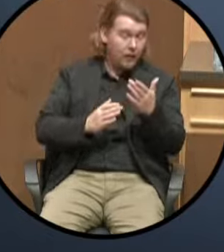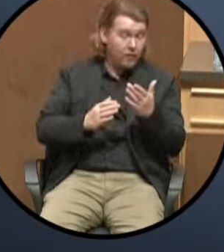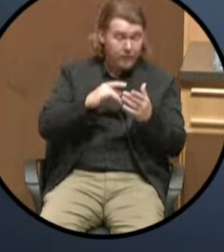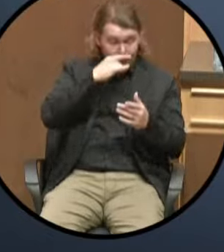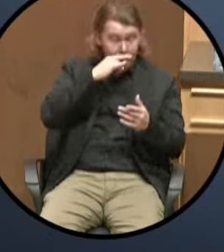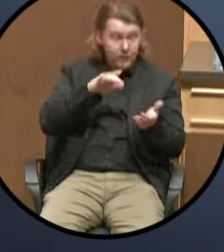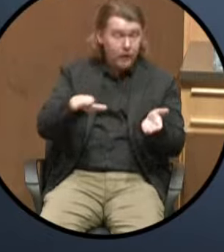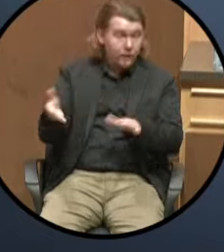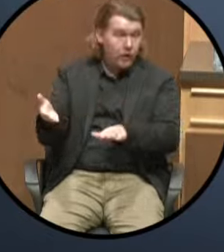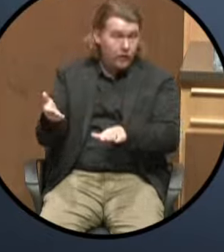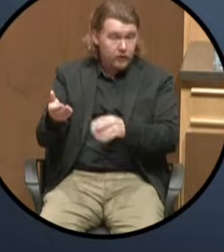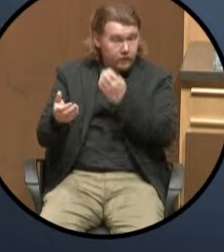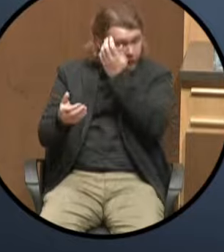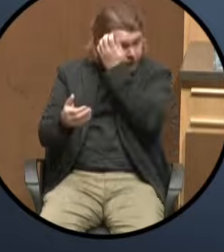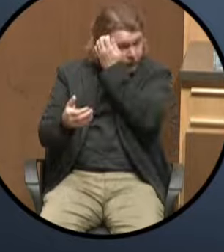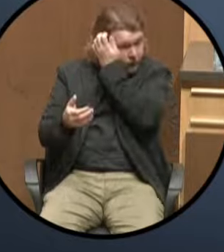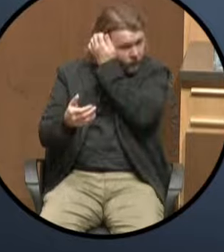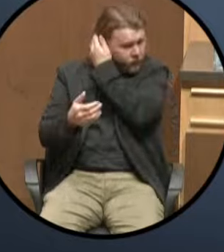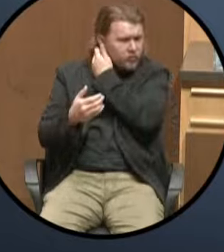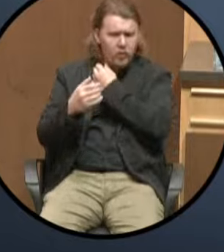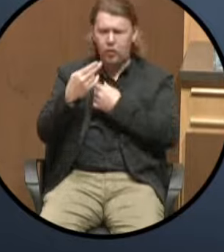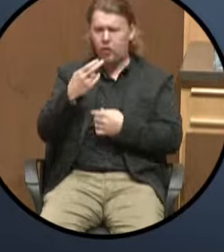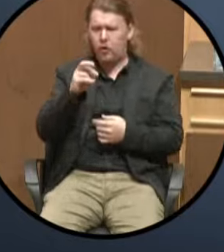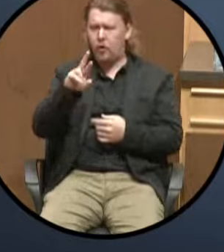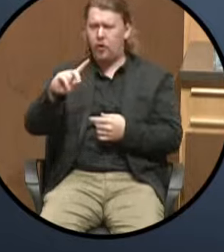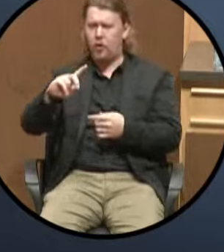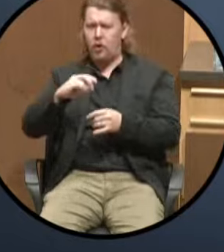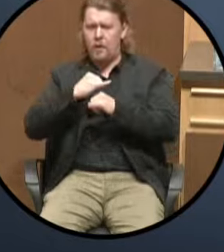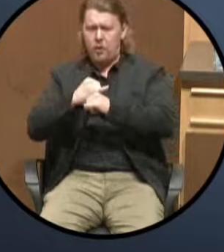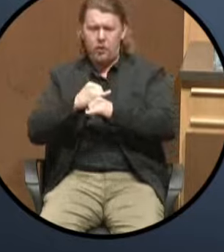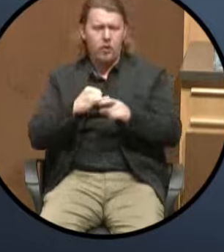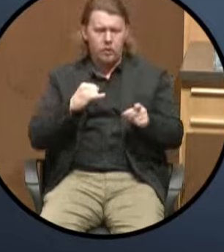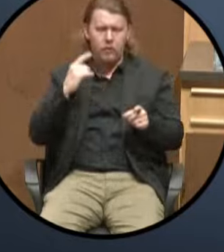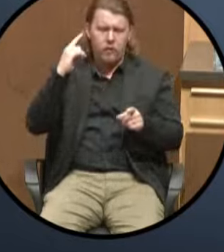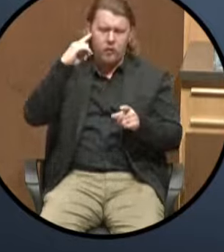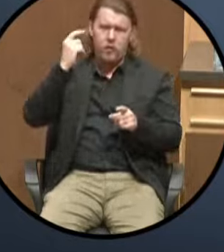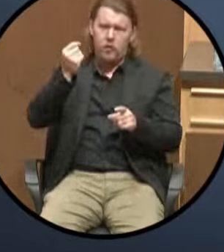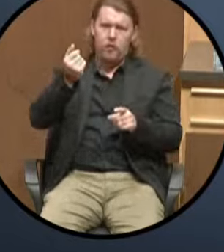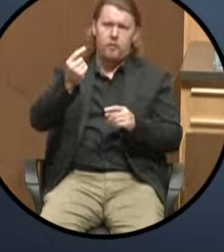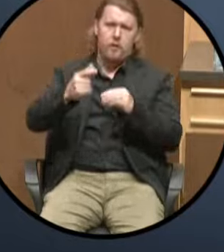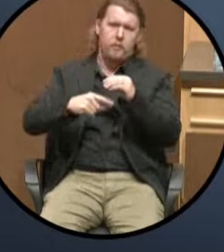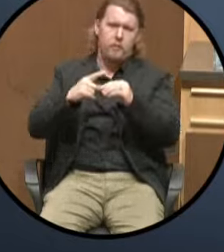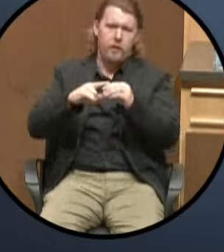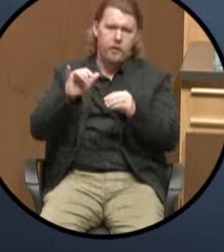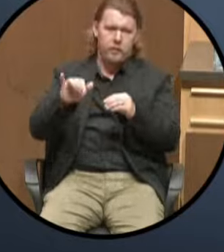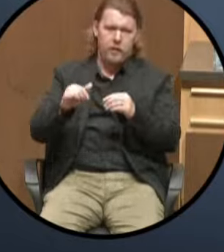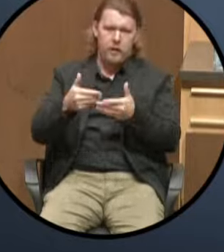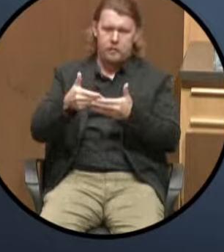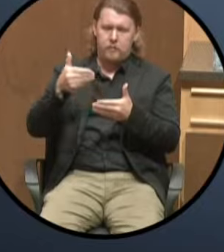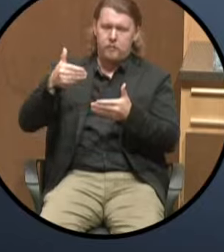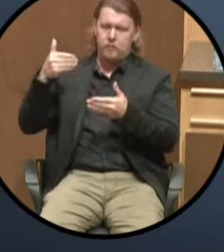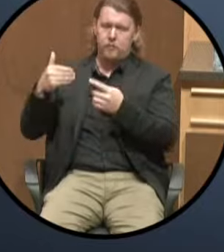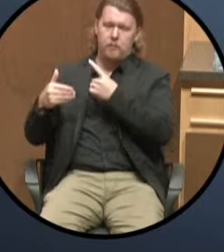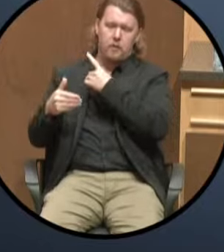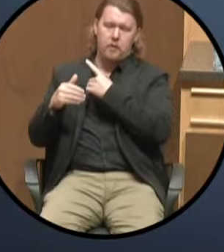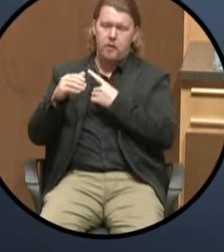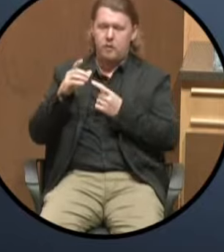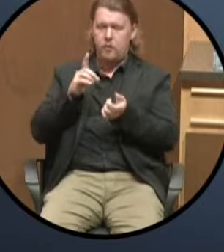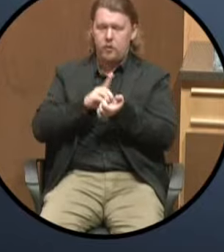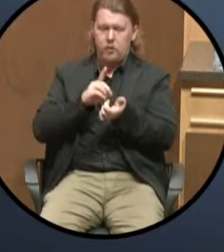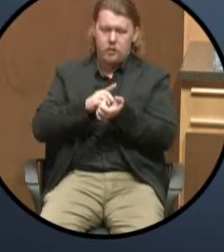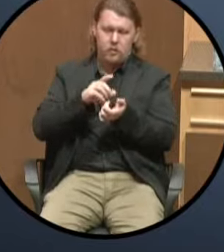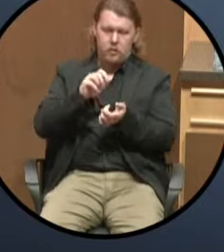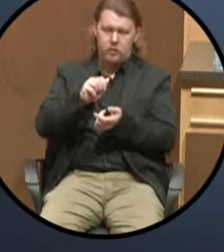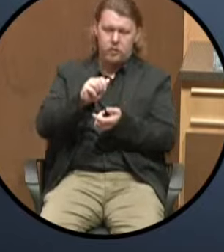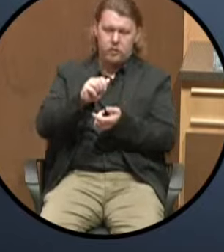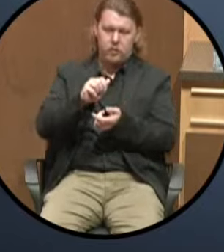children. So what about herd immunity, though? Well, you heard a little bit about this previously from Dr. Ajay, if you were